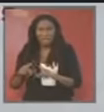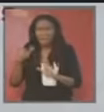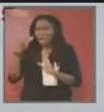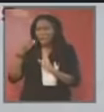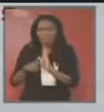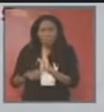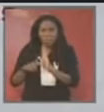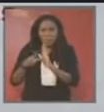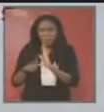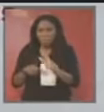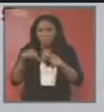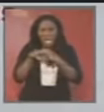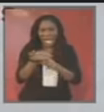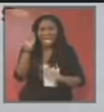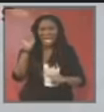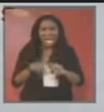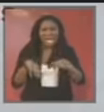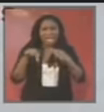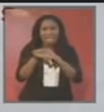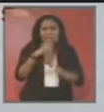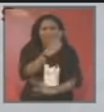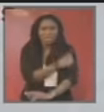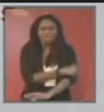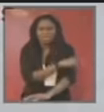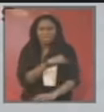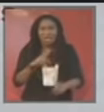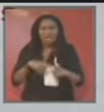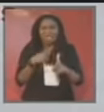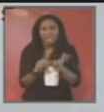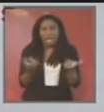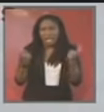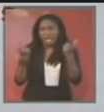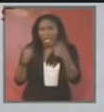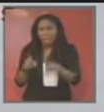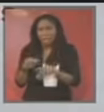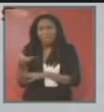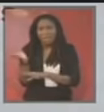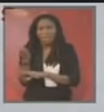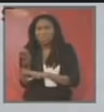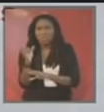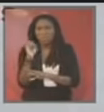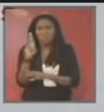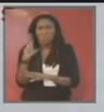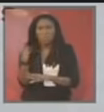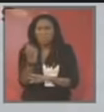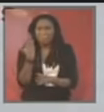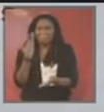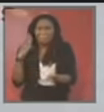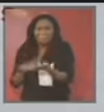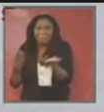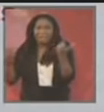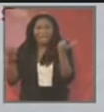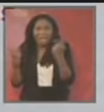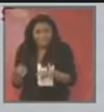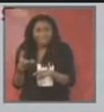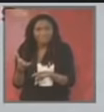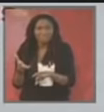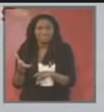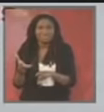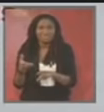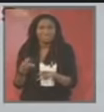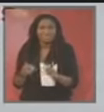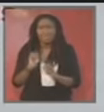baseline health, and disproportionately worse outcomes for several health factors, including